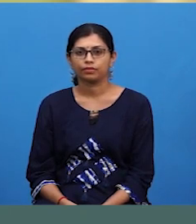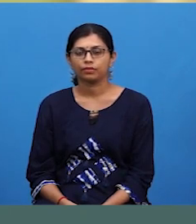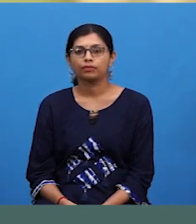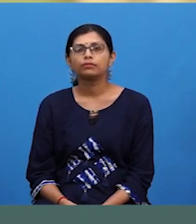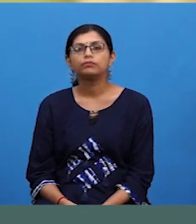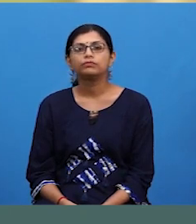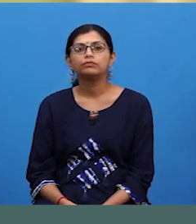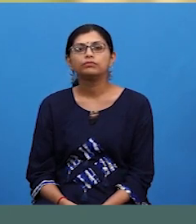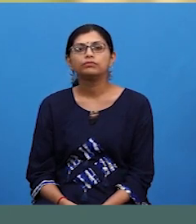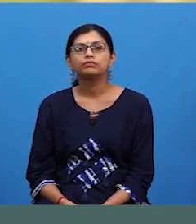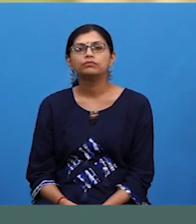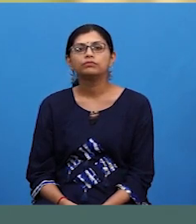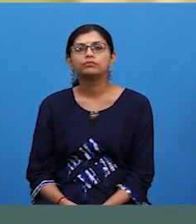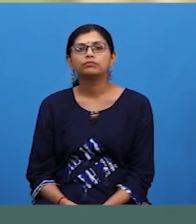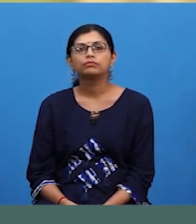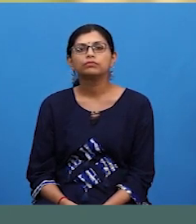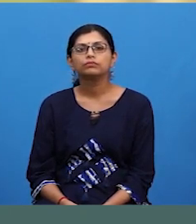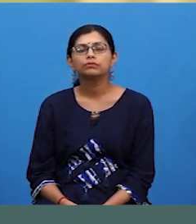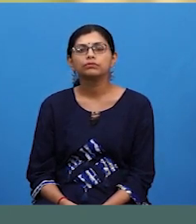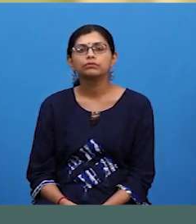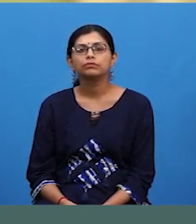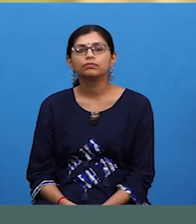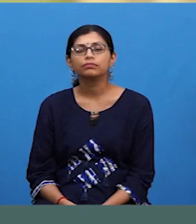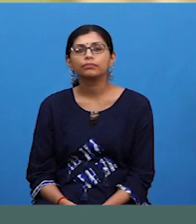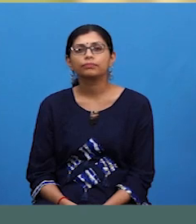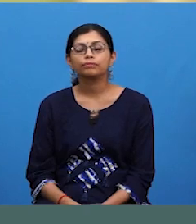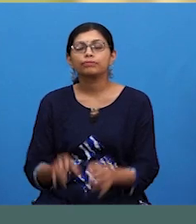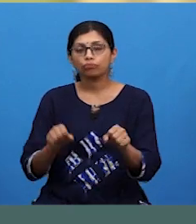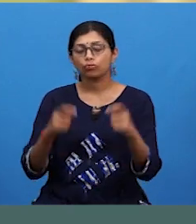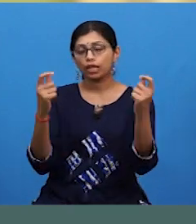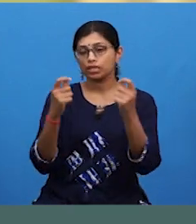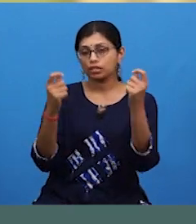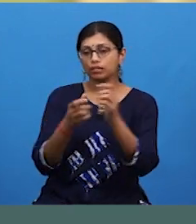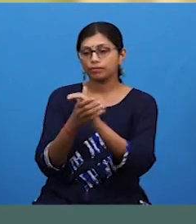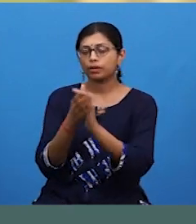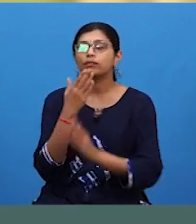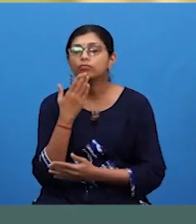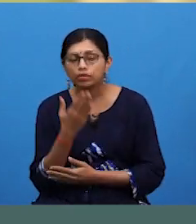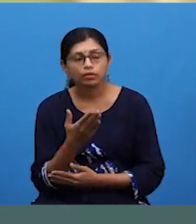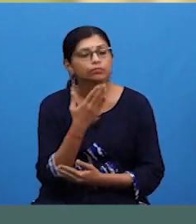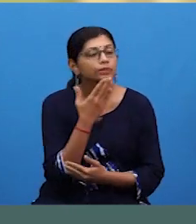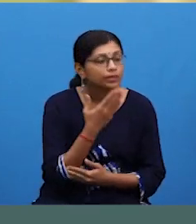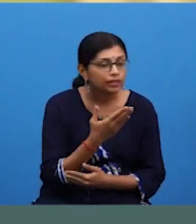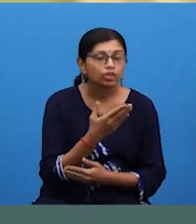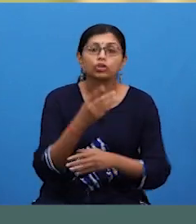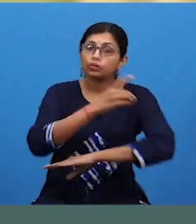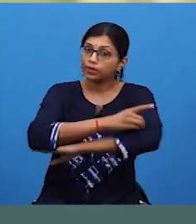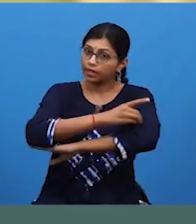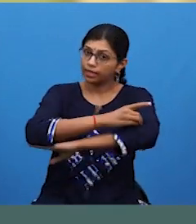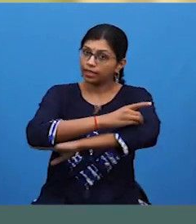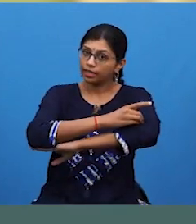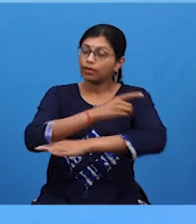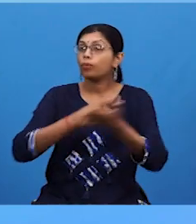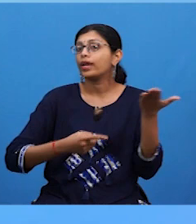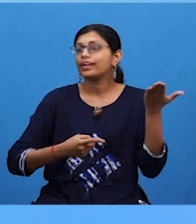could also find awareness and appreciation related celebrations on the calendar. The most common one